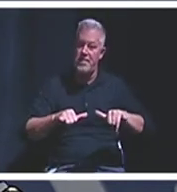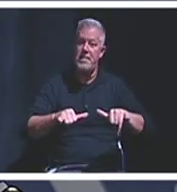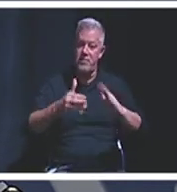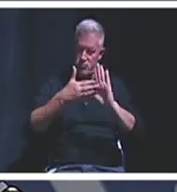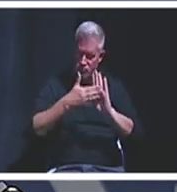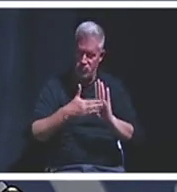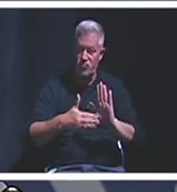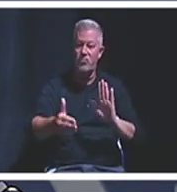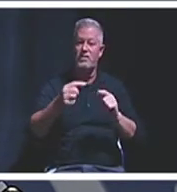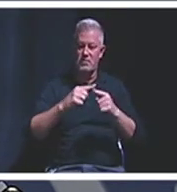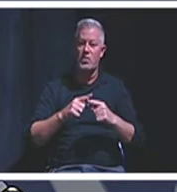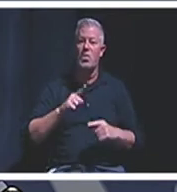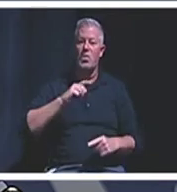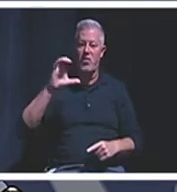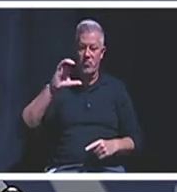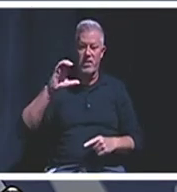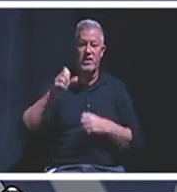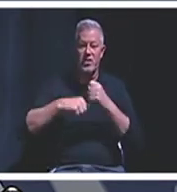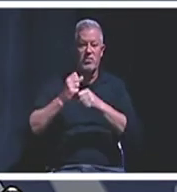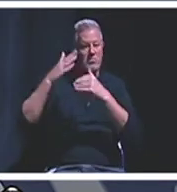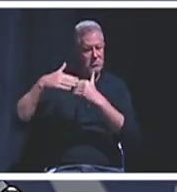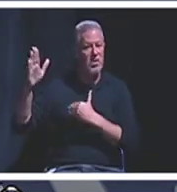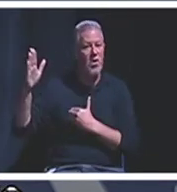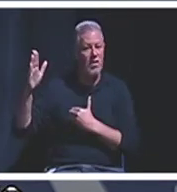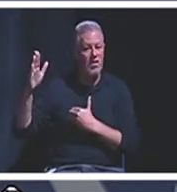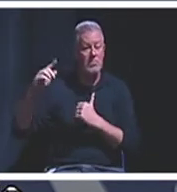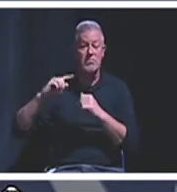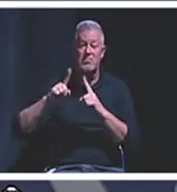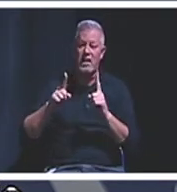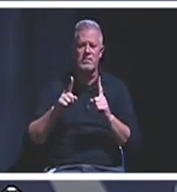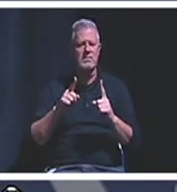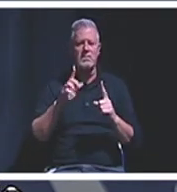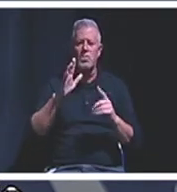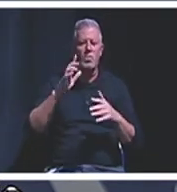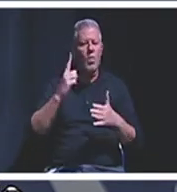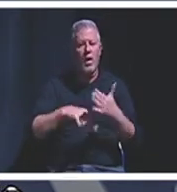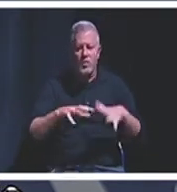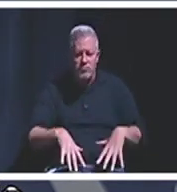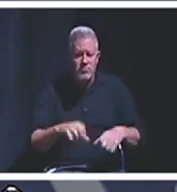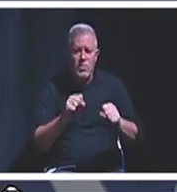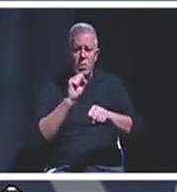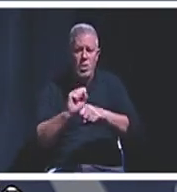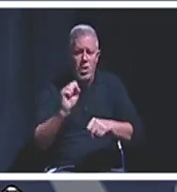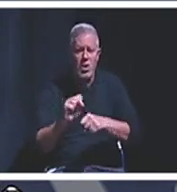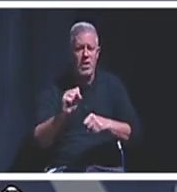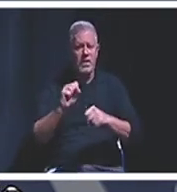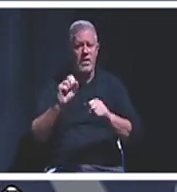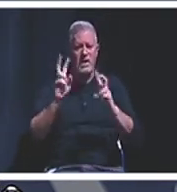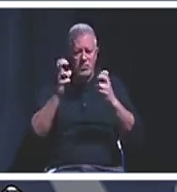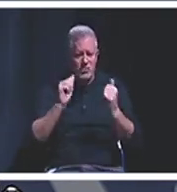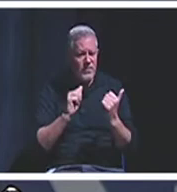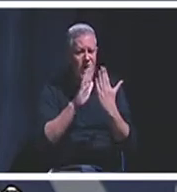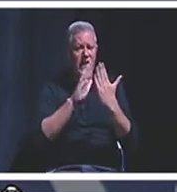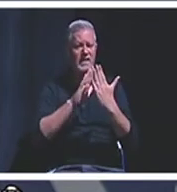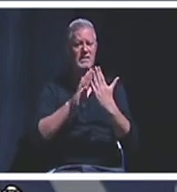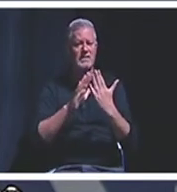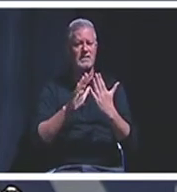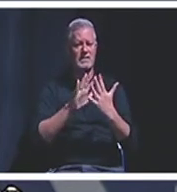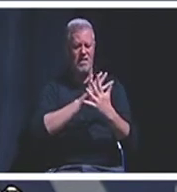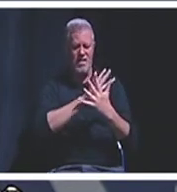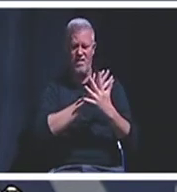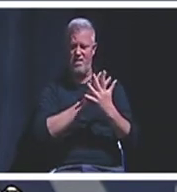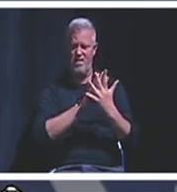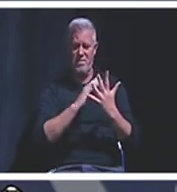of this century and beyond. But the projects that you touch, the issues you face, may look nothing